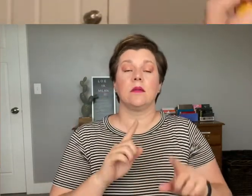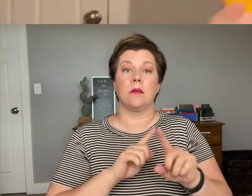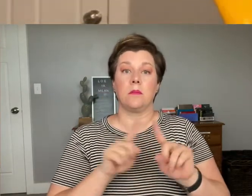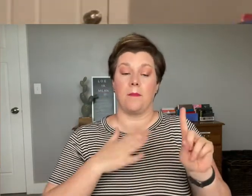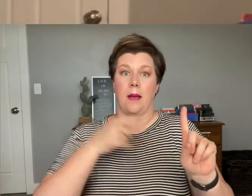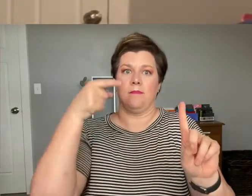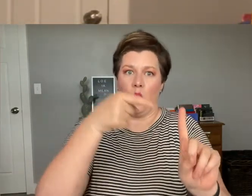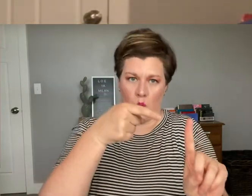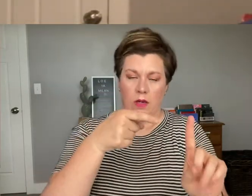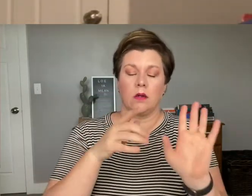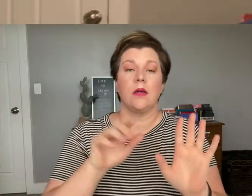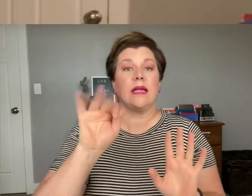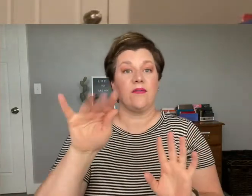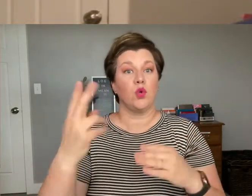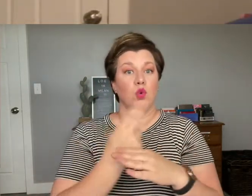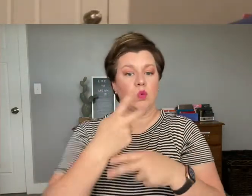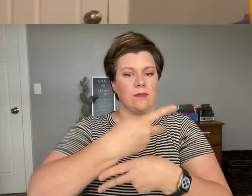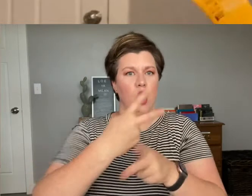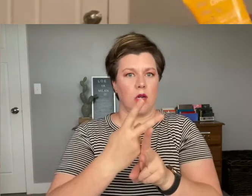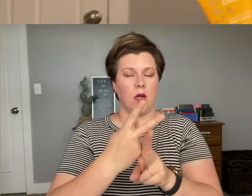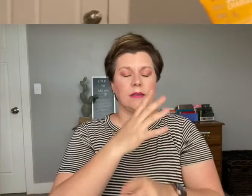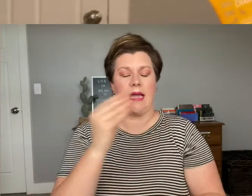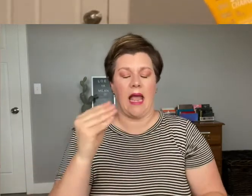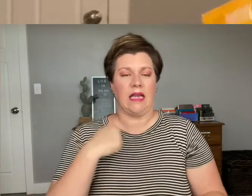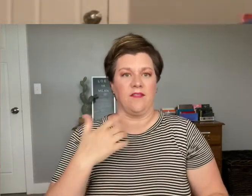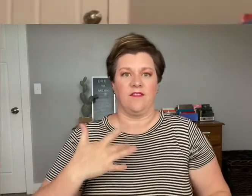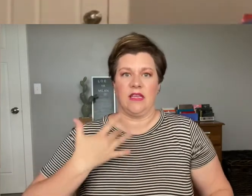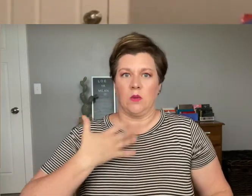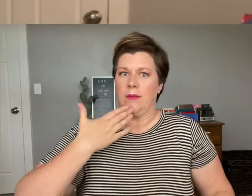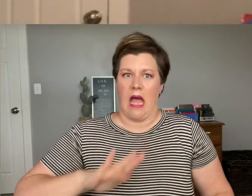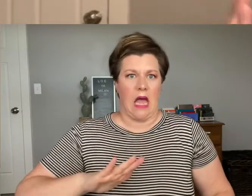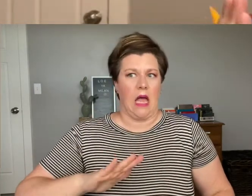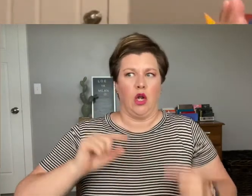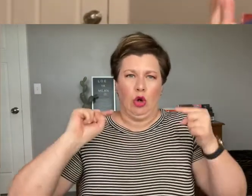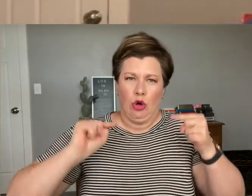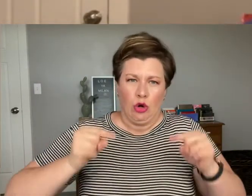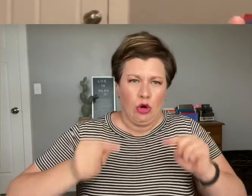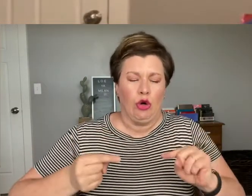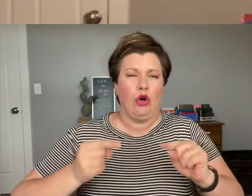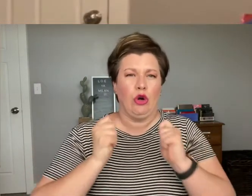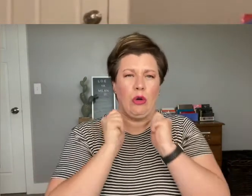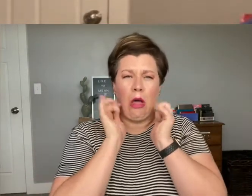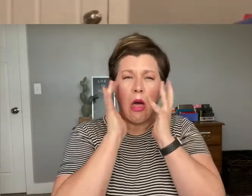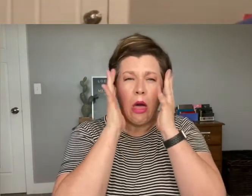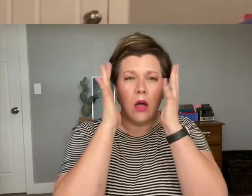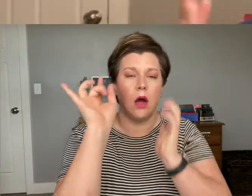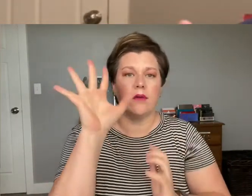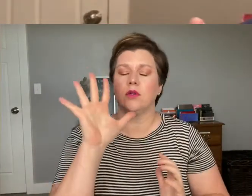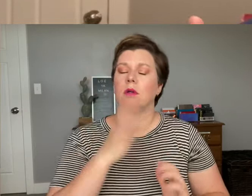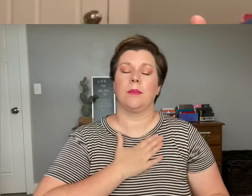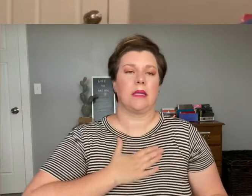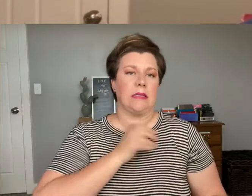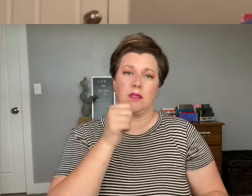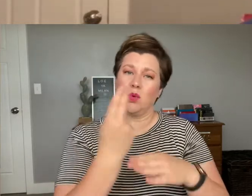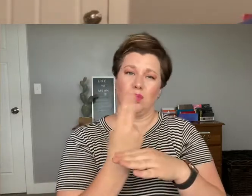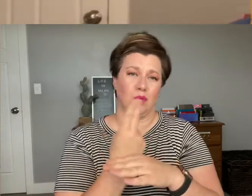But the point that I'm trying to make is if you're using a product and it does something that does not feel right to you, please remove